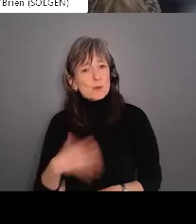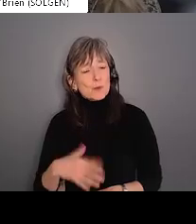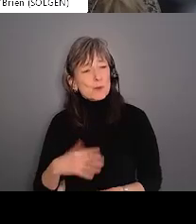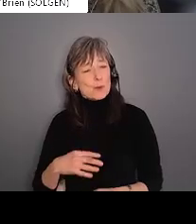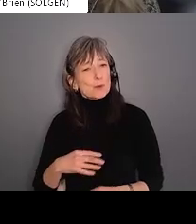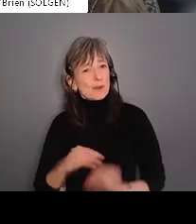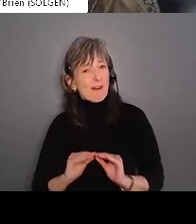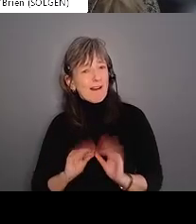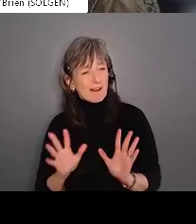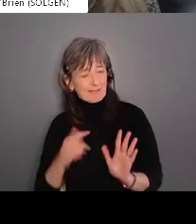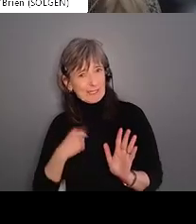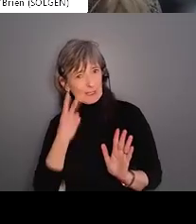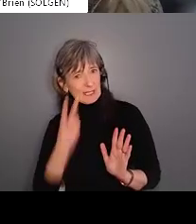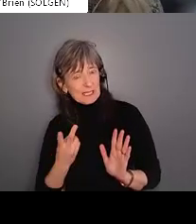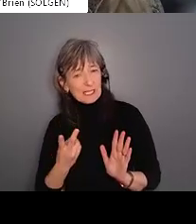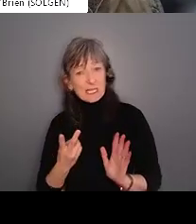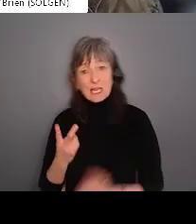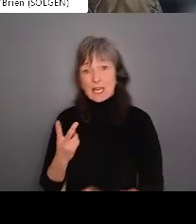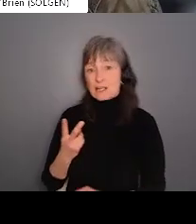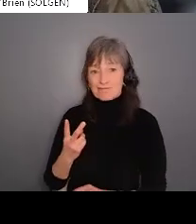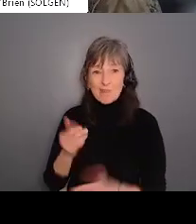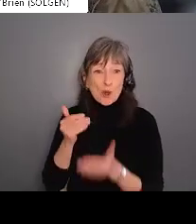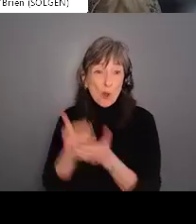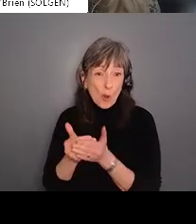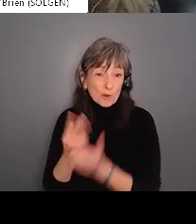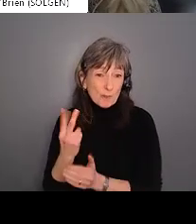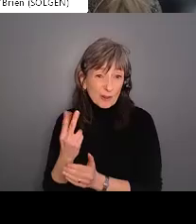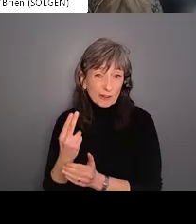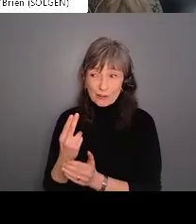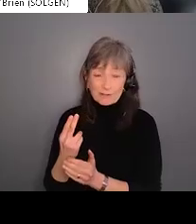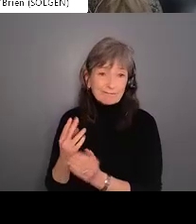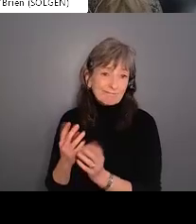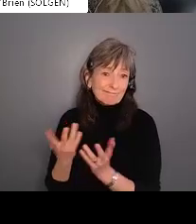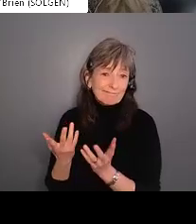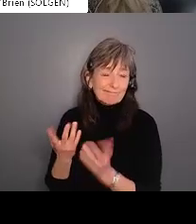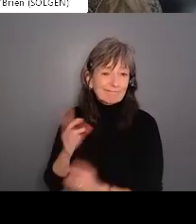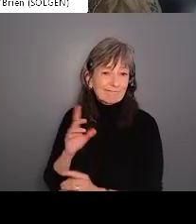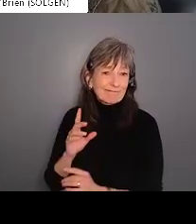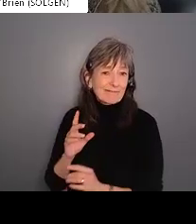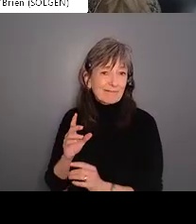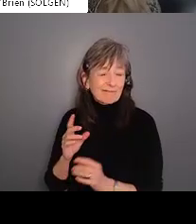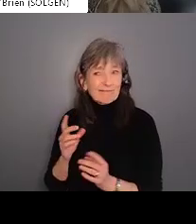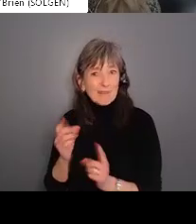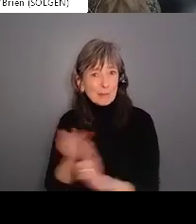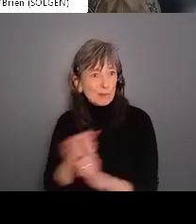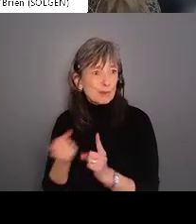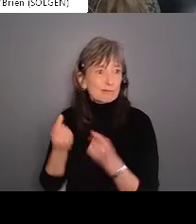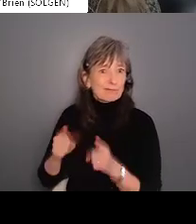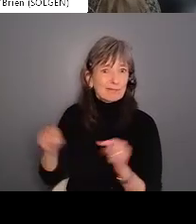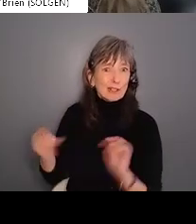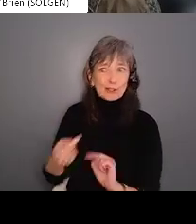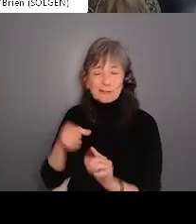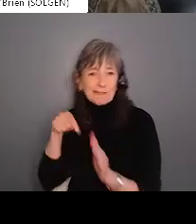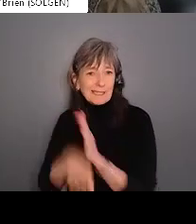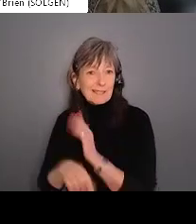vulnerabilities of intimate partner violence situations and how these can happen in, one of the